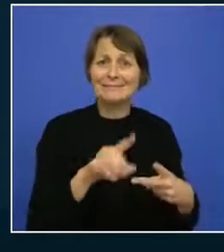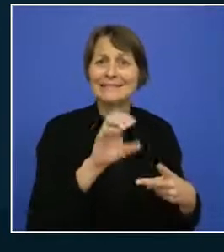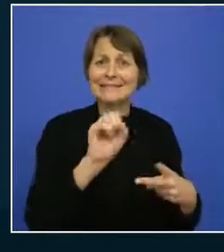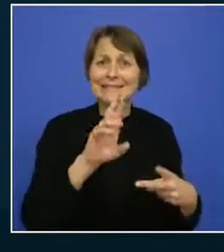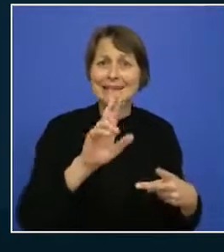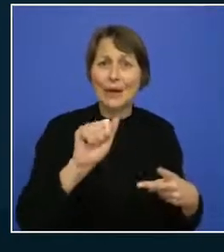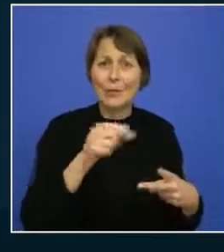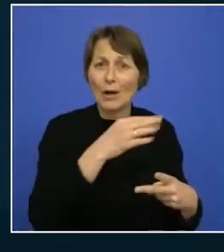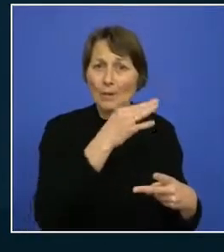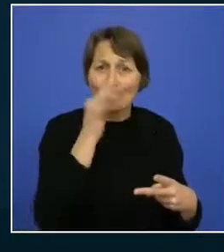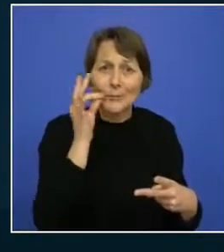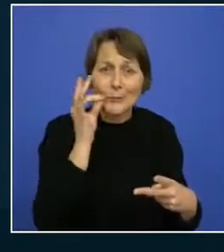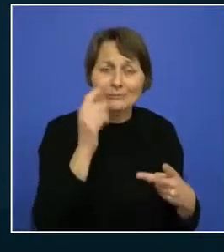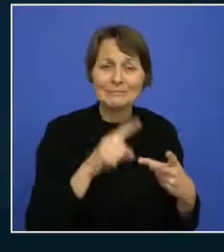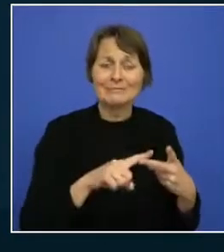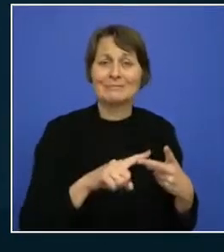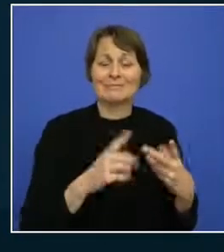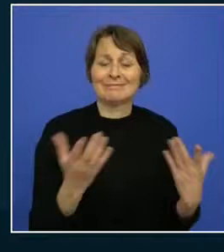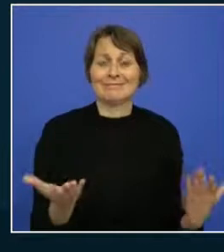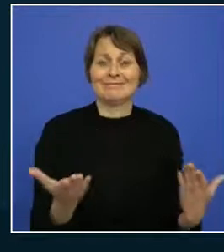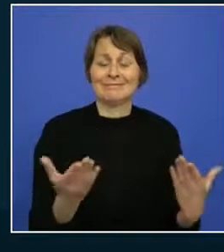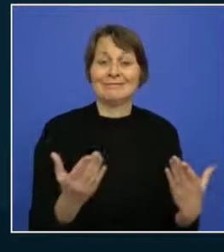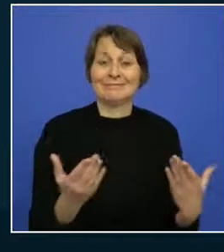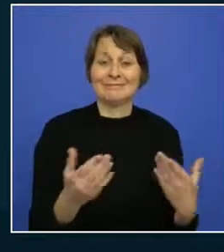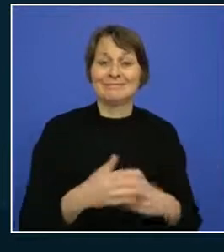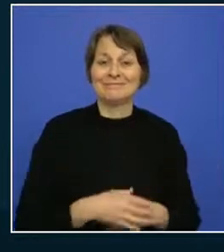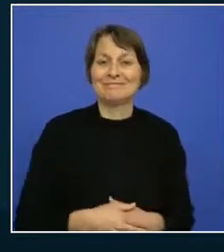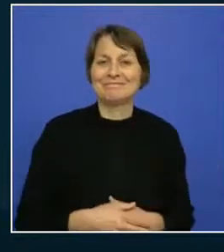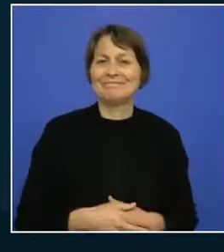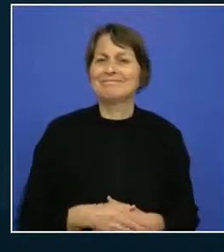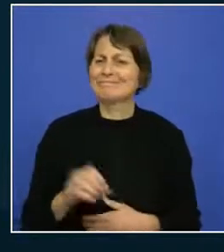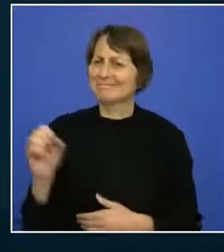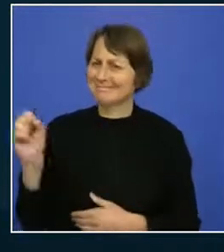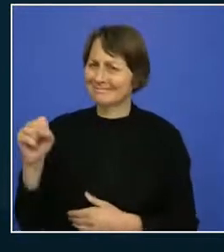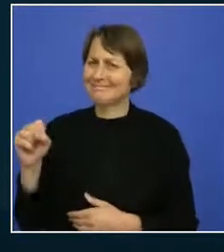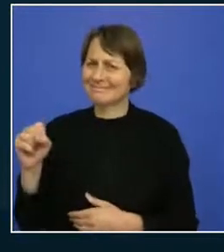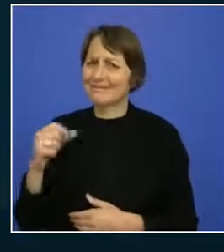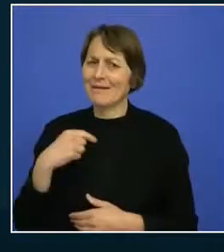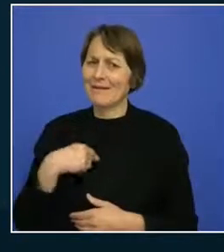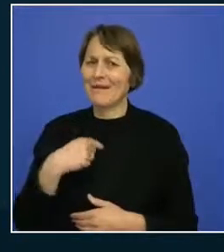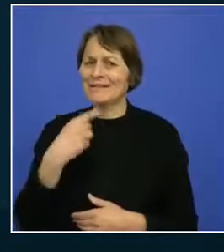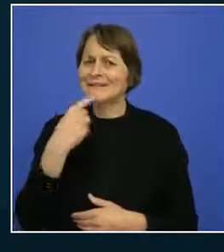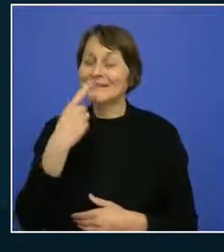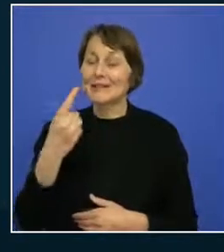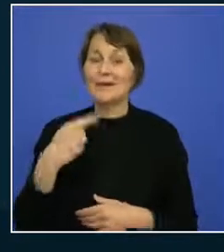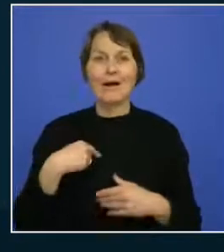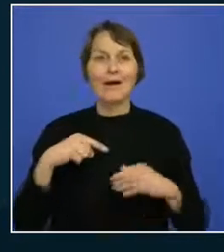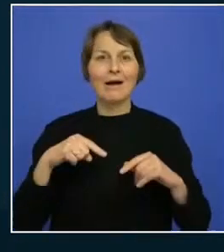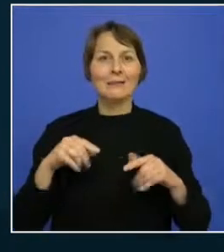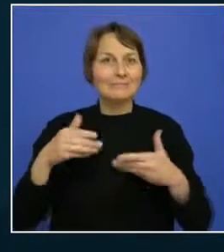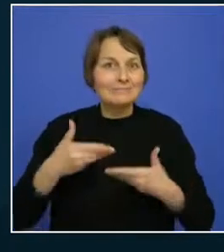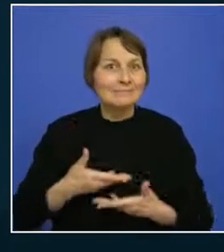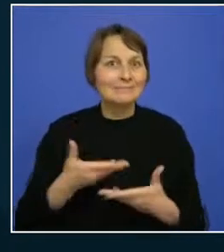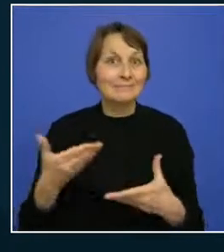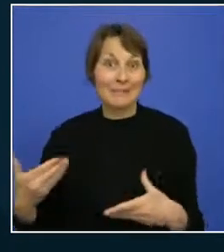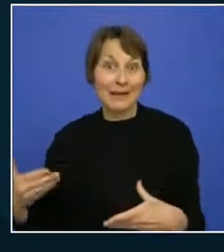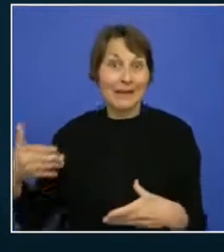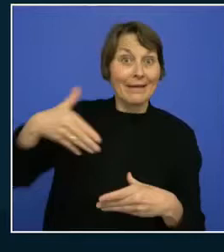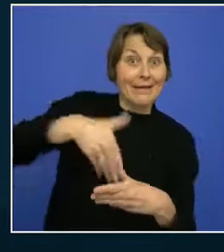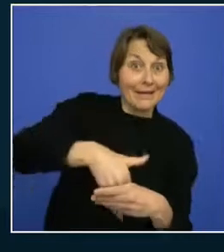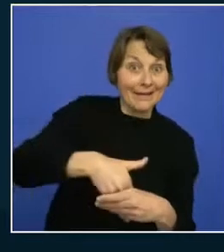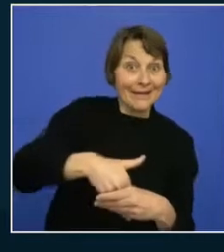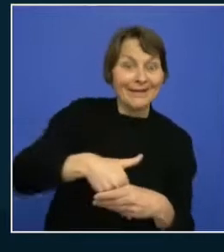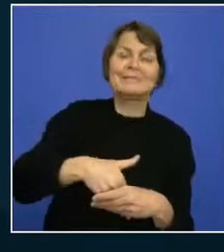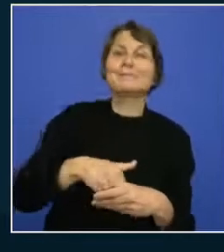I already announced my introduction or joining Azure Thursday. So yeah. I think we're all good